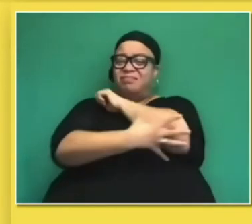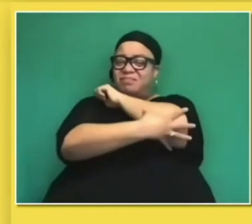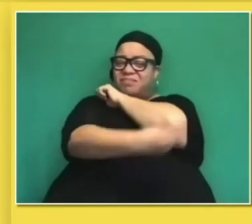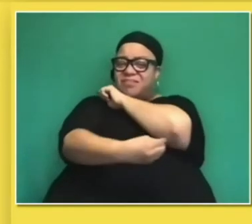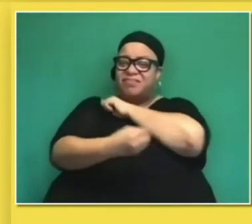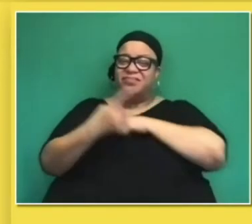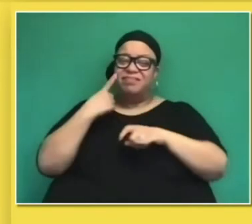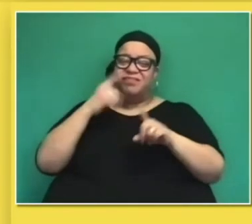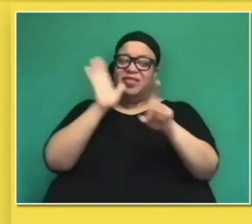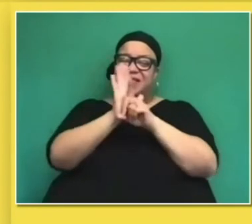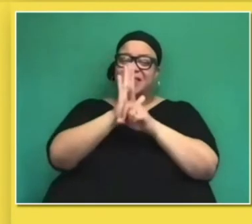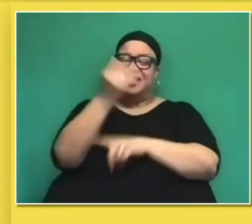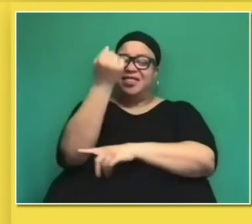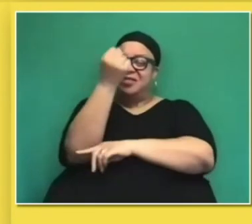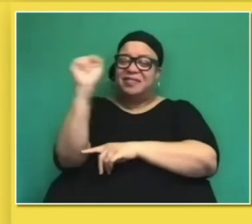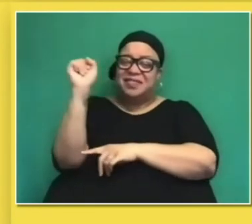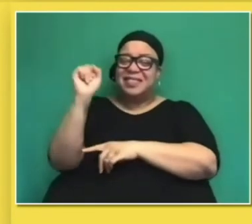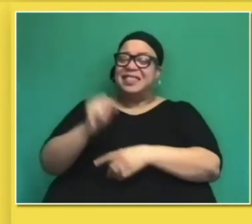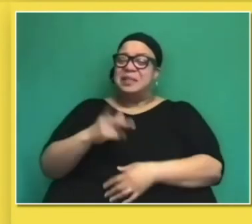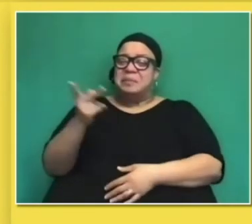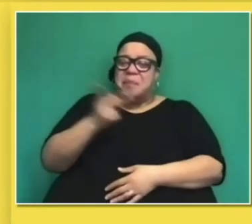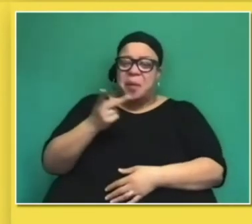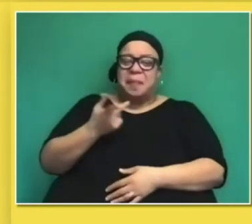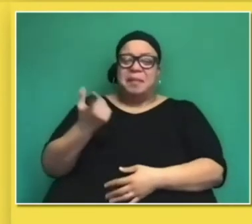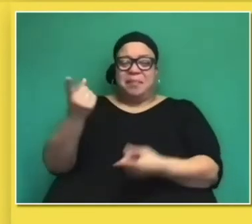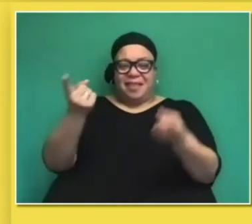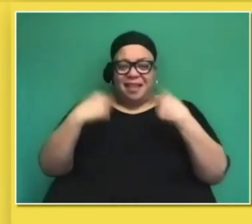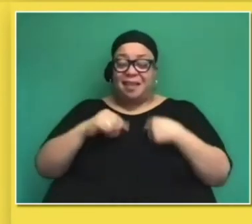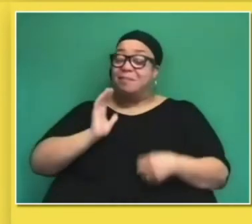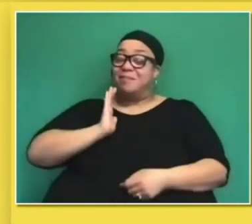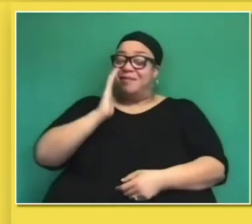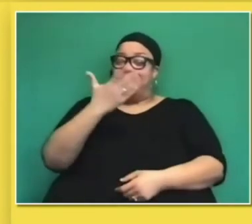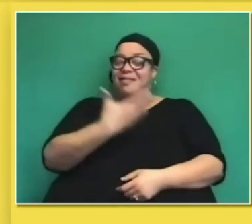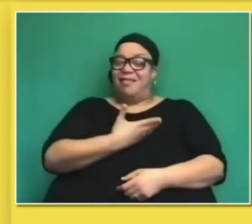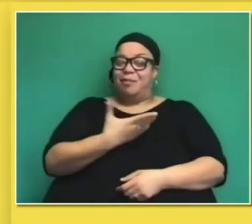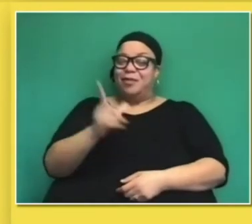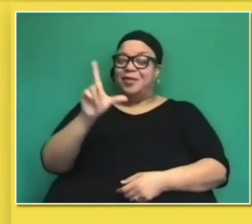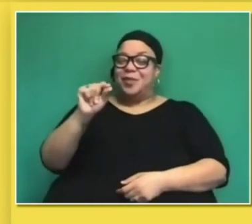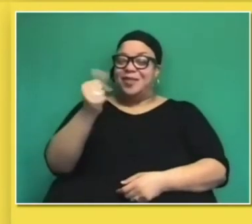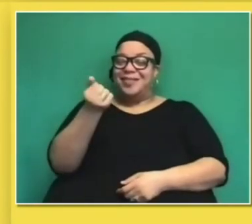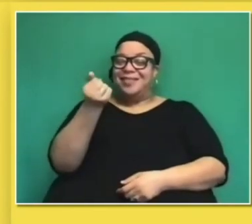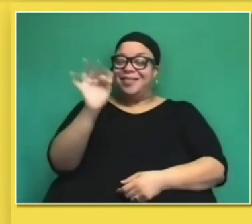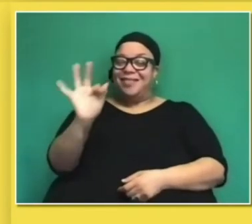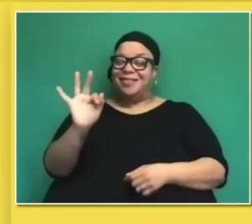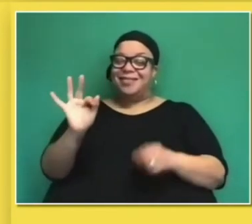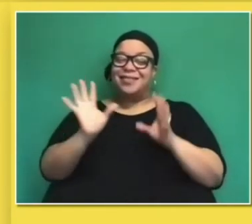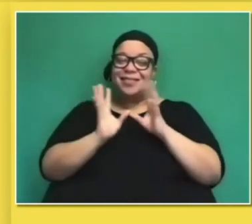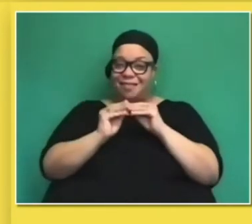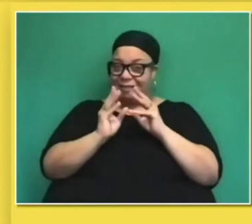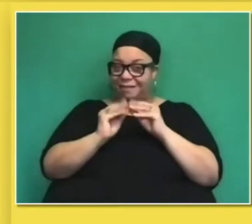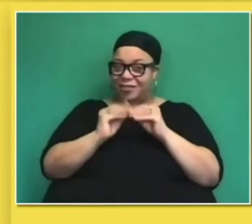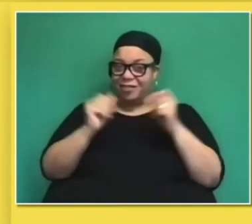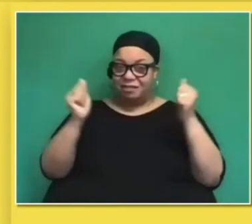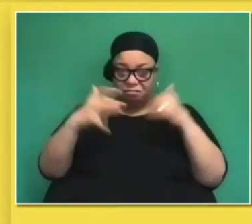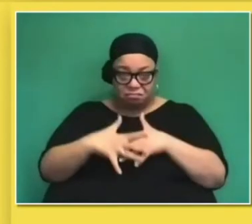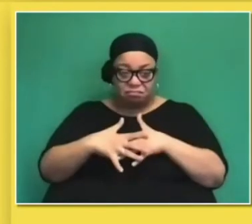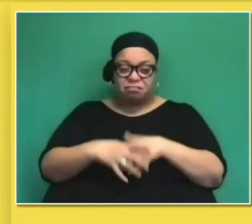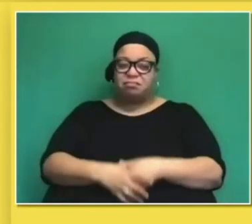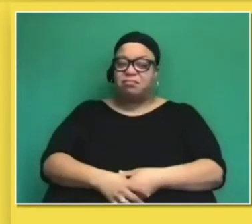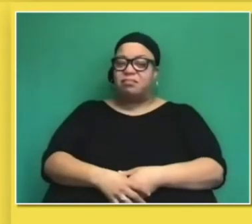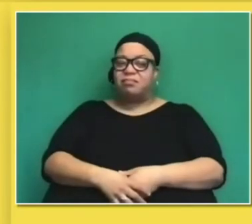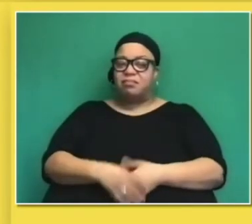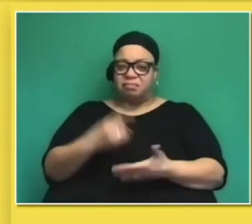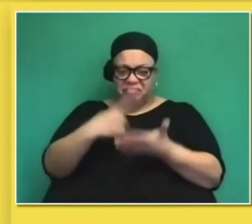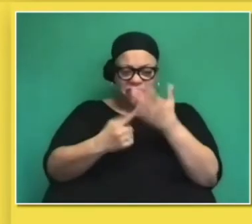were at our Congress in 2019 when we lifted up a moral budget and committed to address